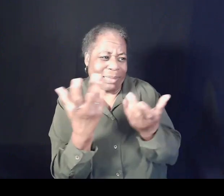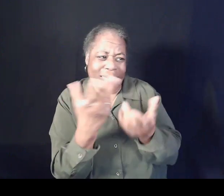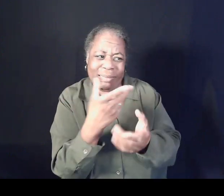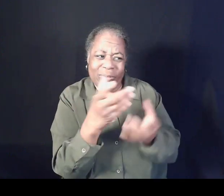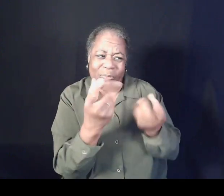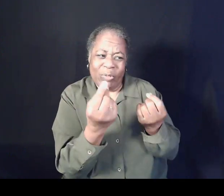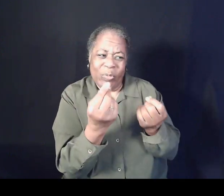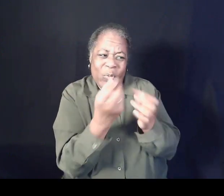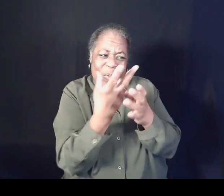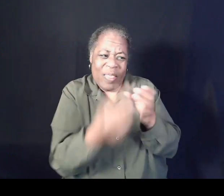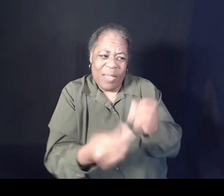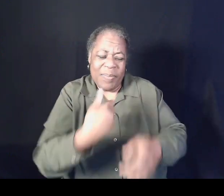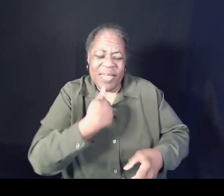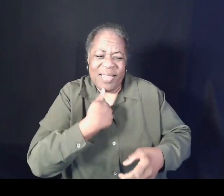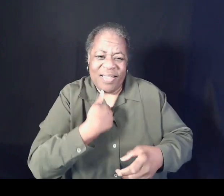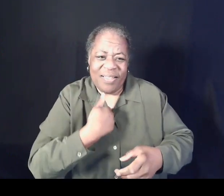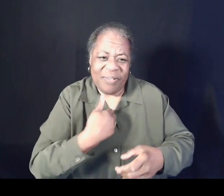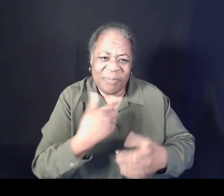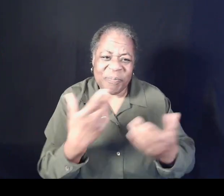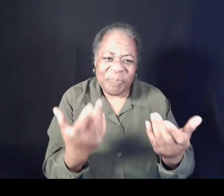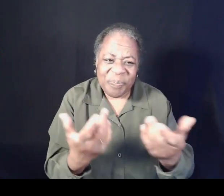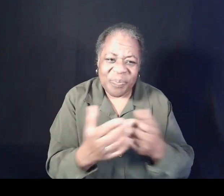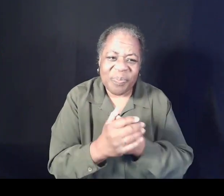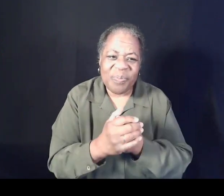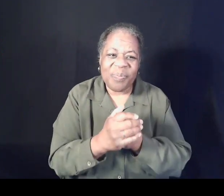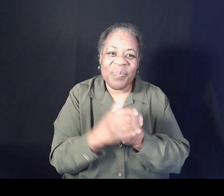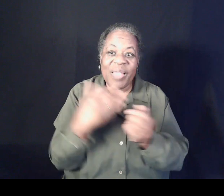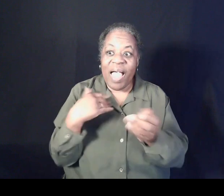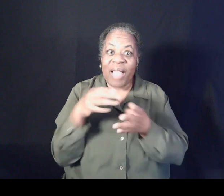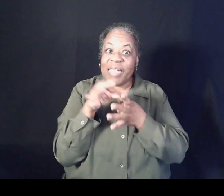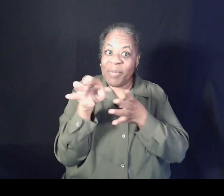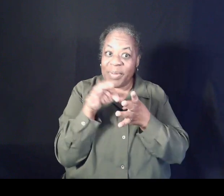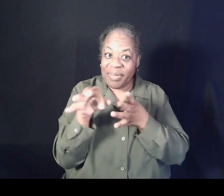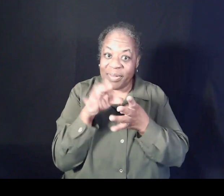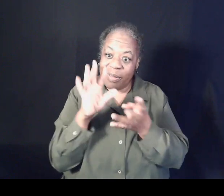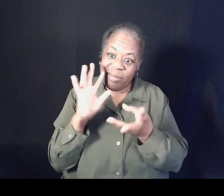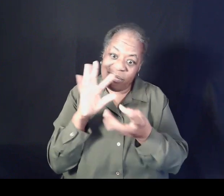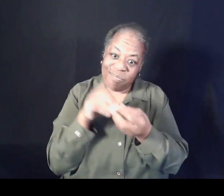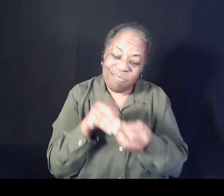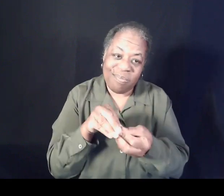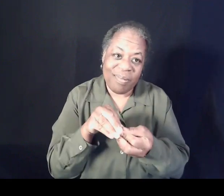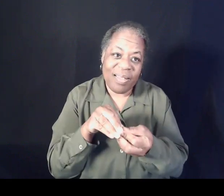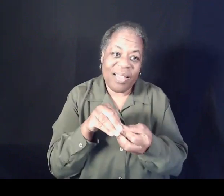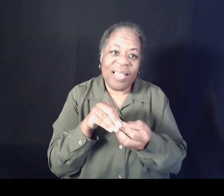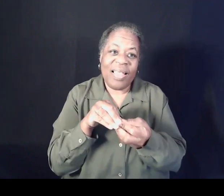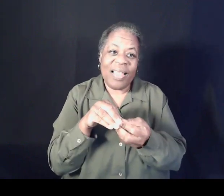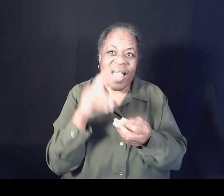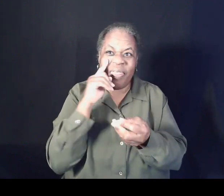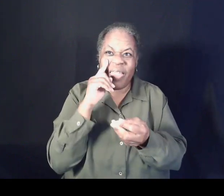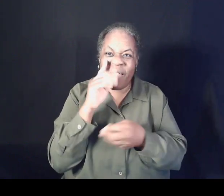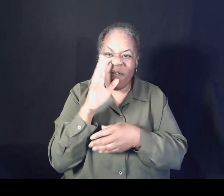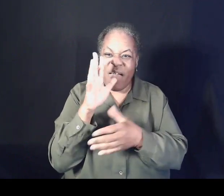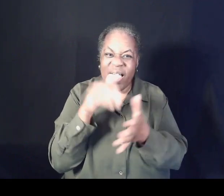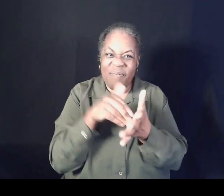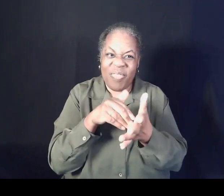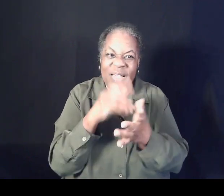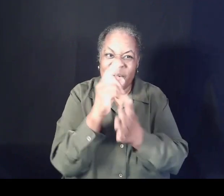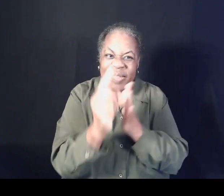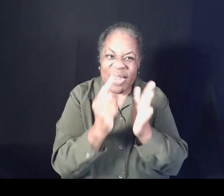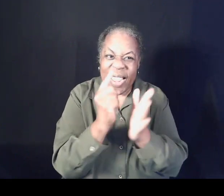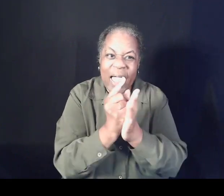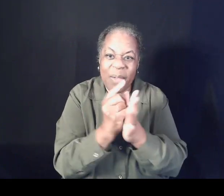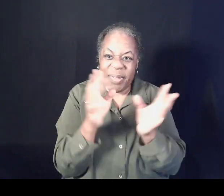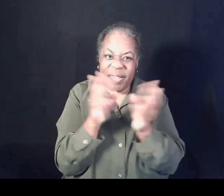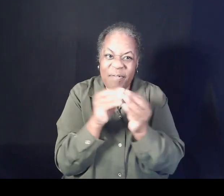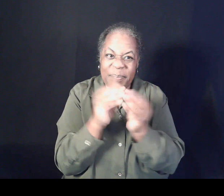me? Well, I counted them up. I probably have spent about 5,000 hours of meetings with Brian